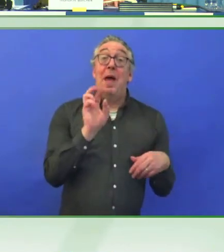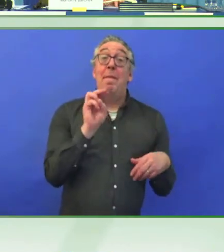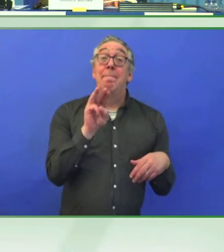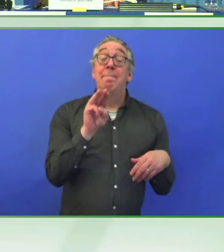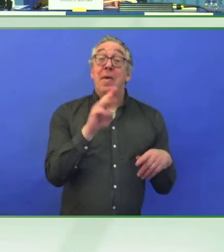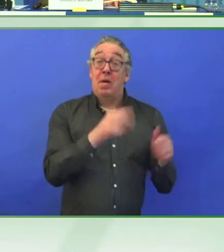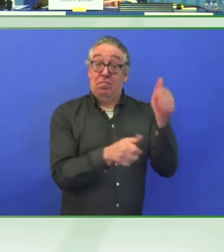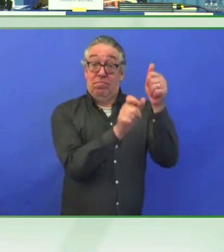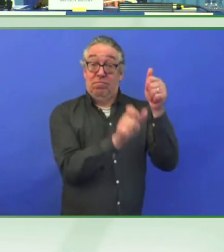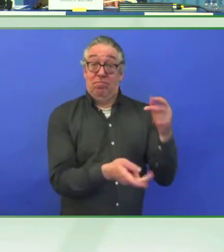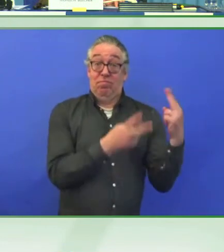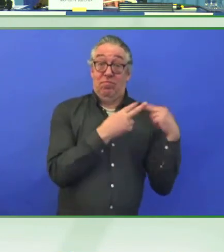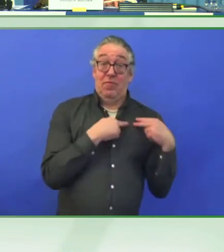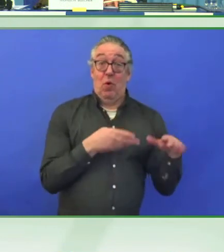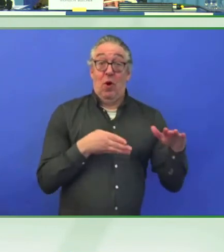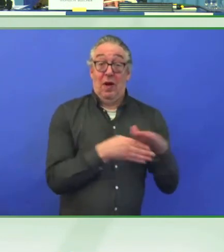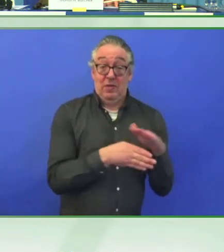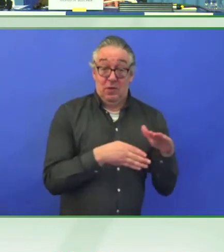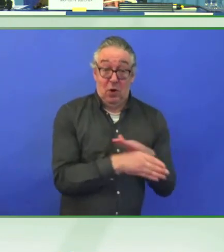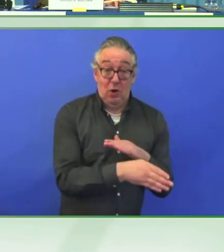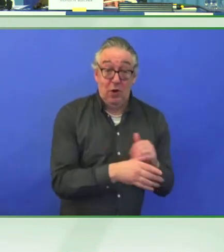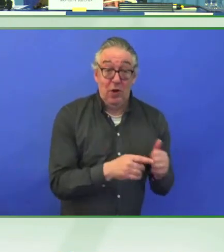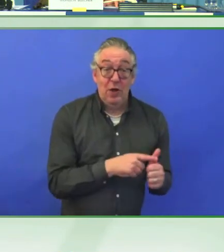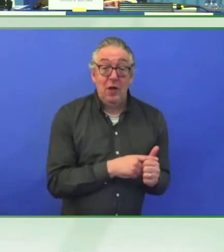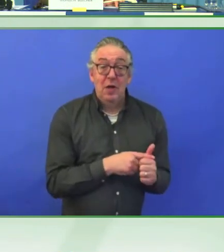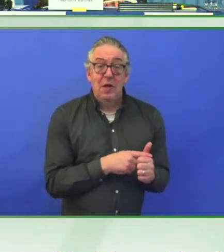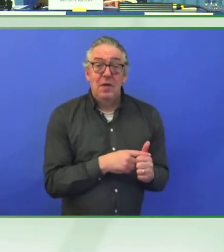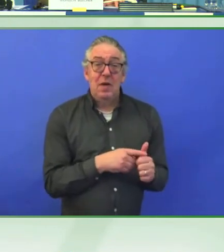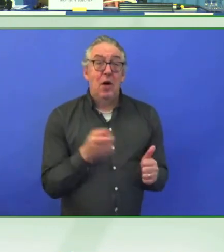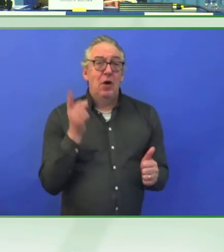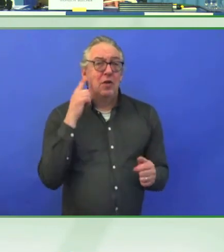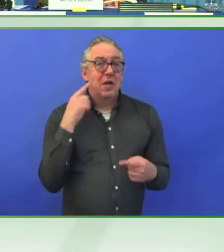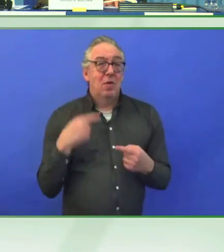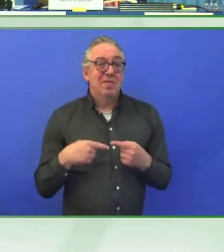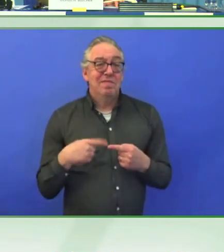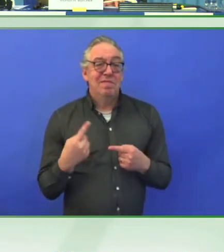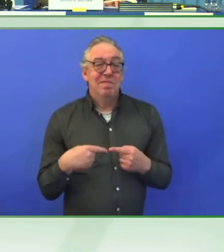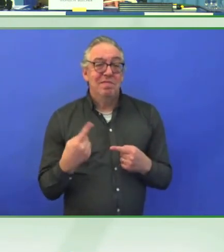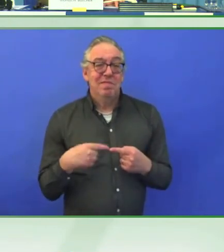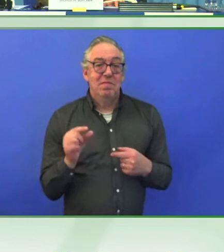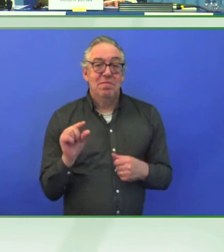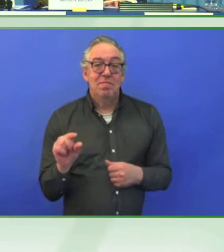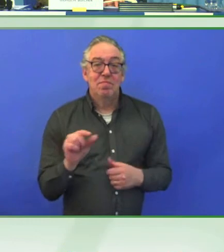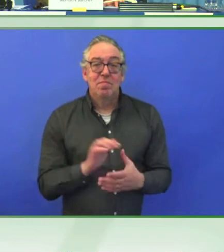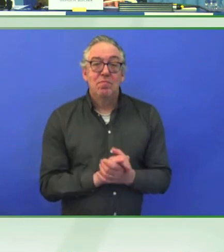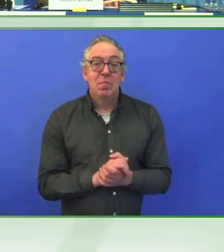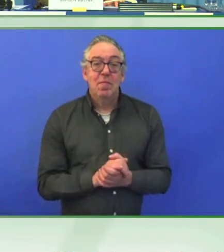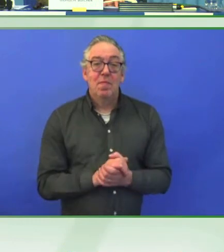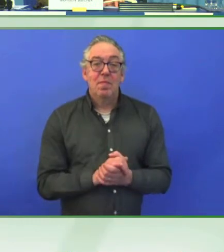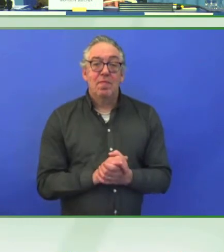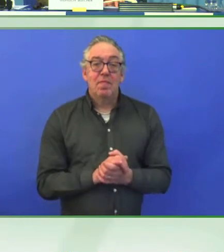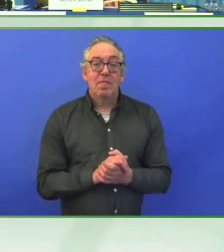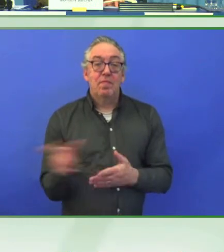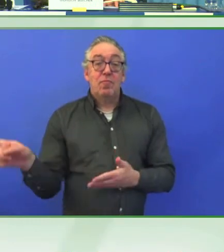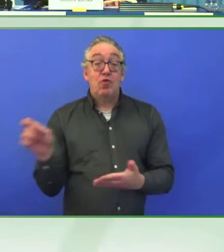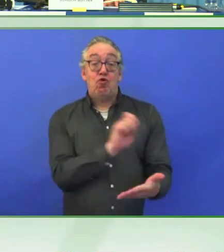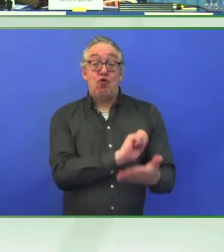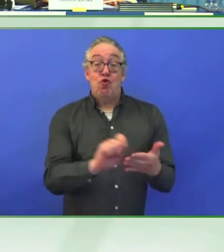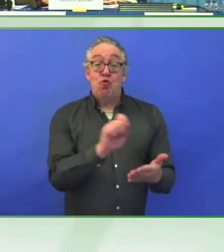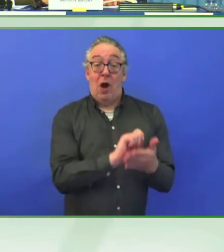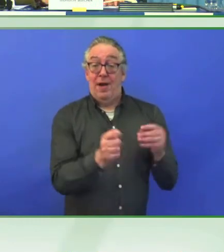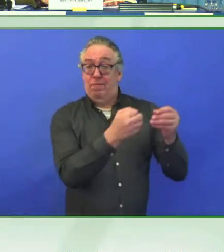innovation, and founder of WestCo, a global strategy wide. Very excited to hear from you,